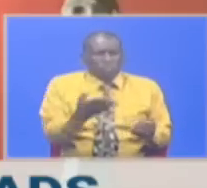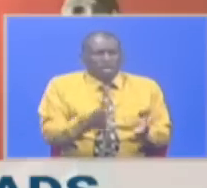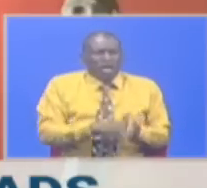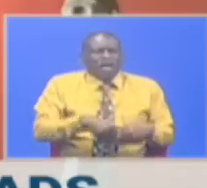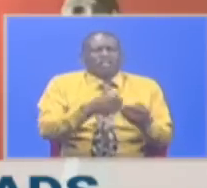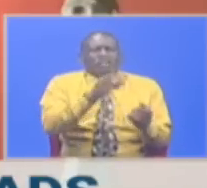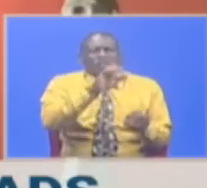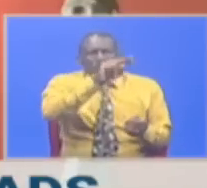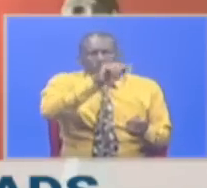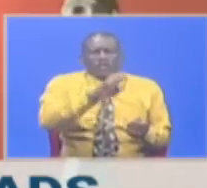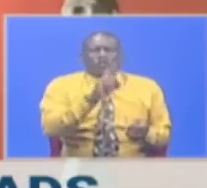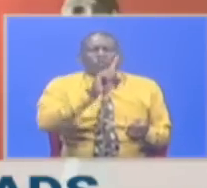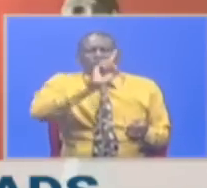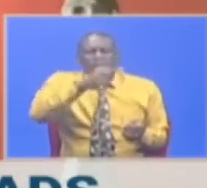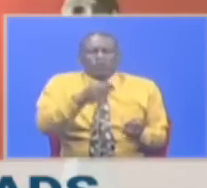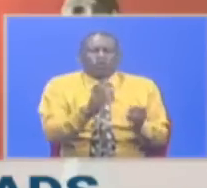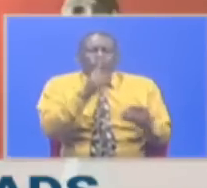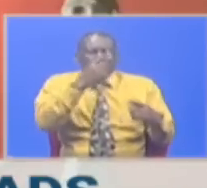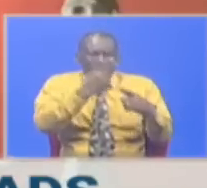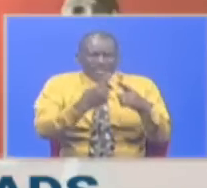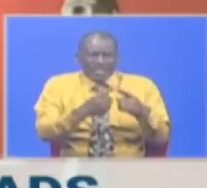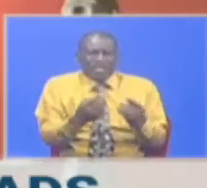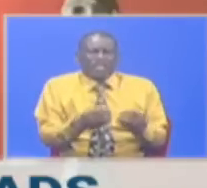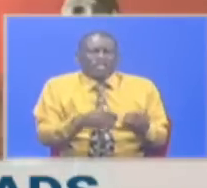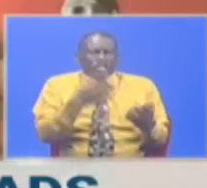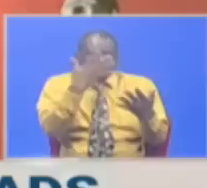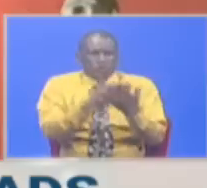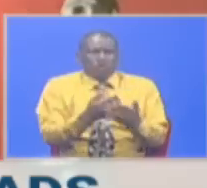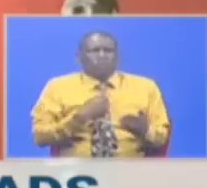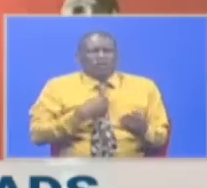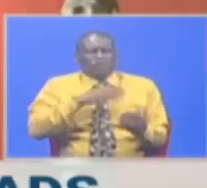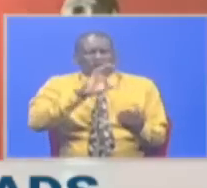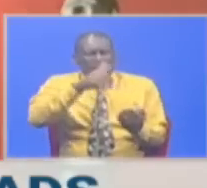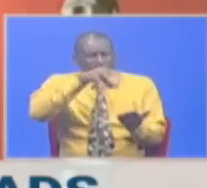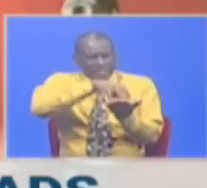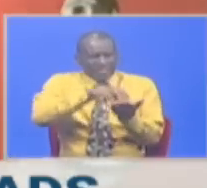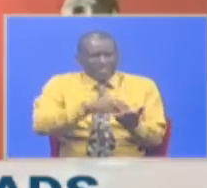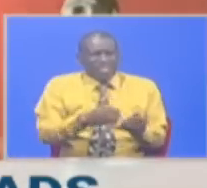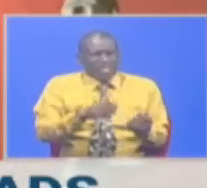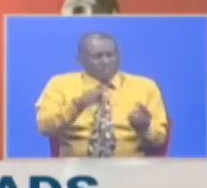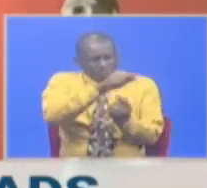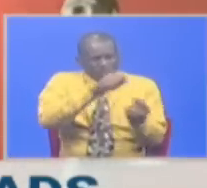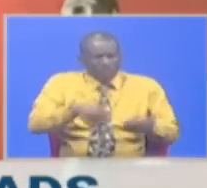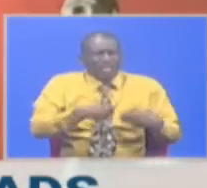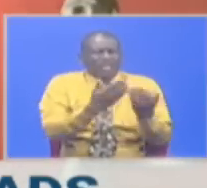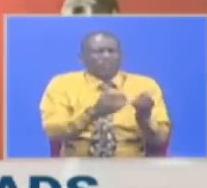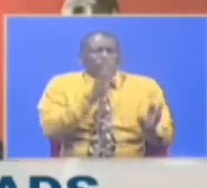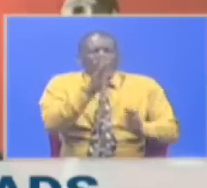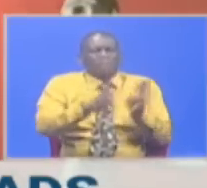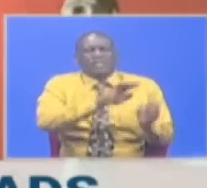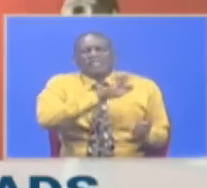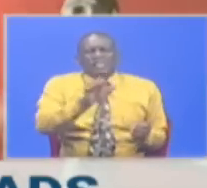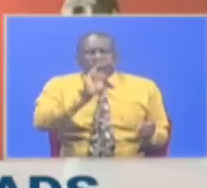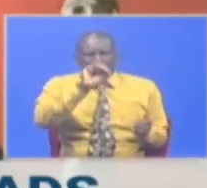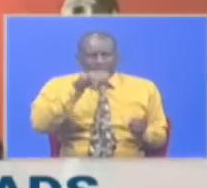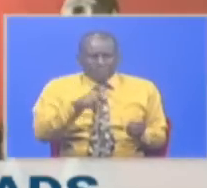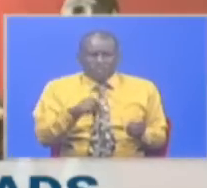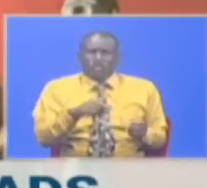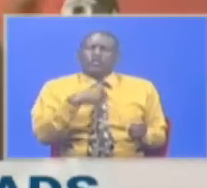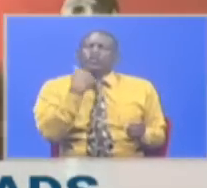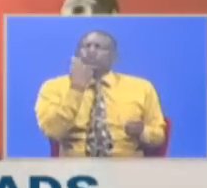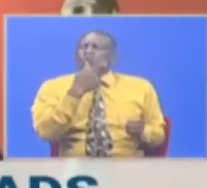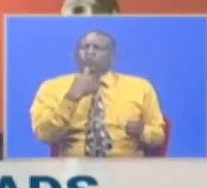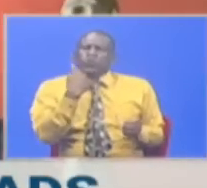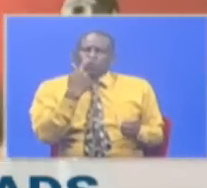year or so in prison. We have several cases, high profile, and specifically I'll give you for Embakasi East Member of Parliament, who was